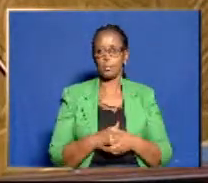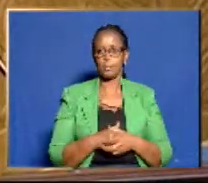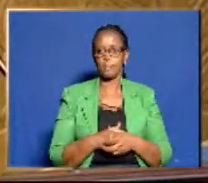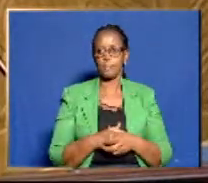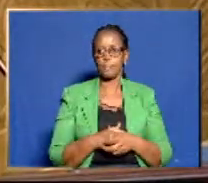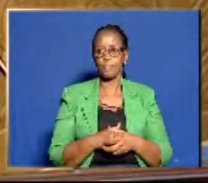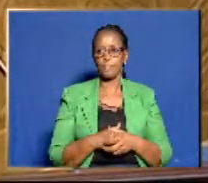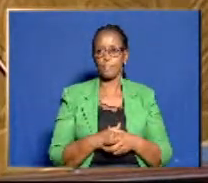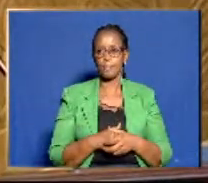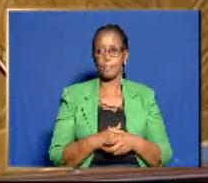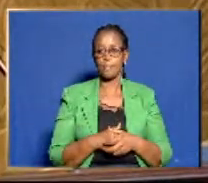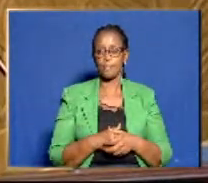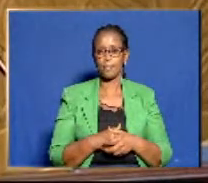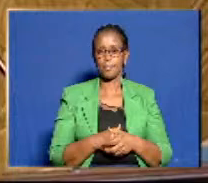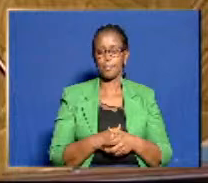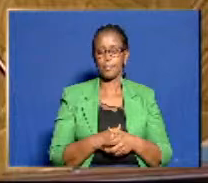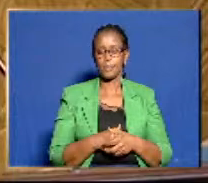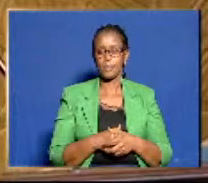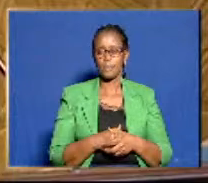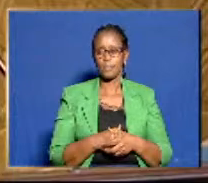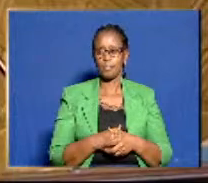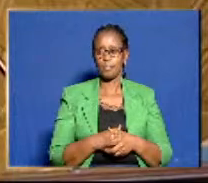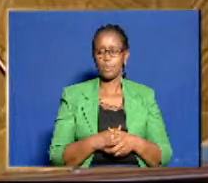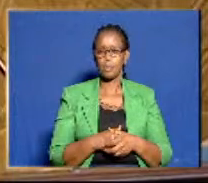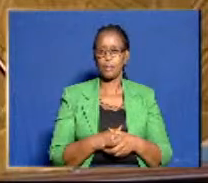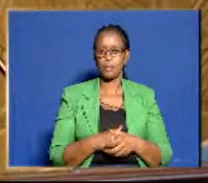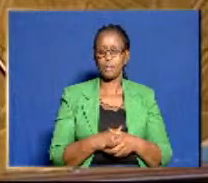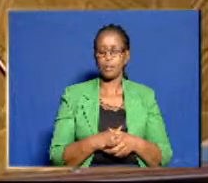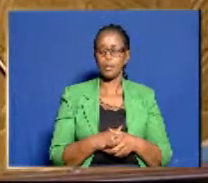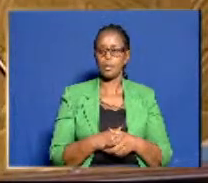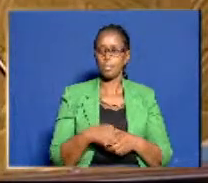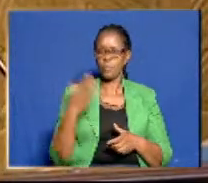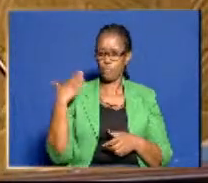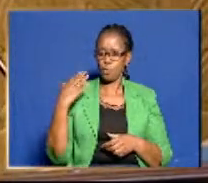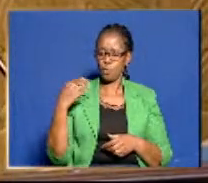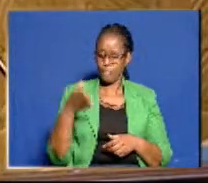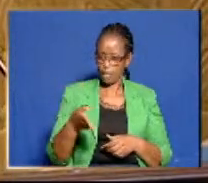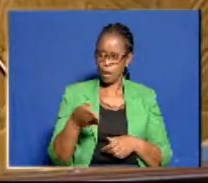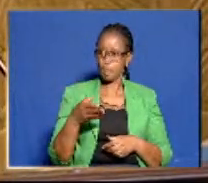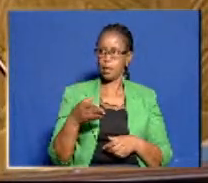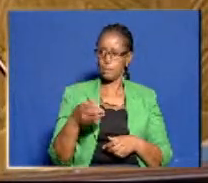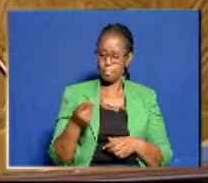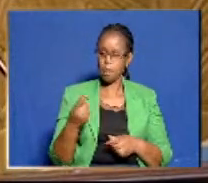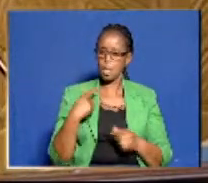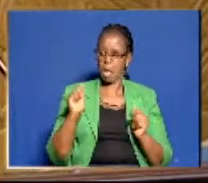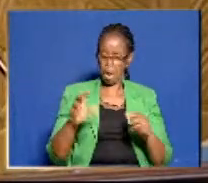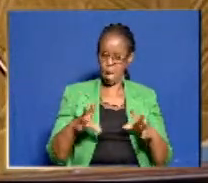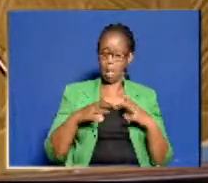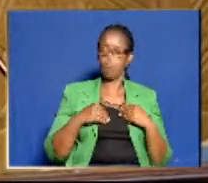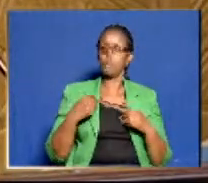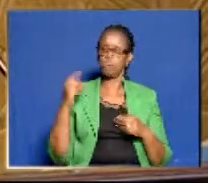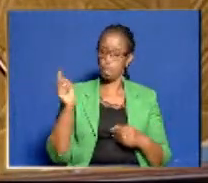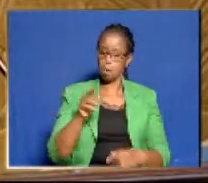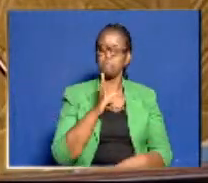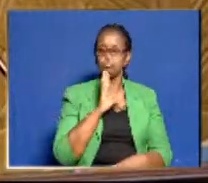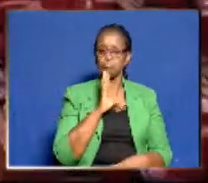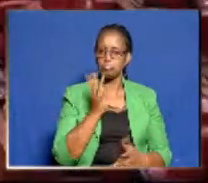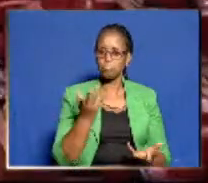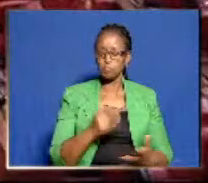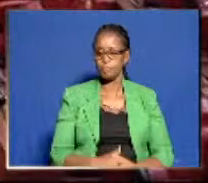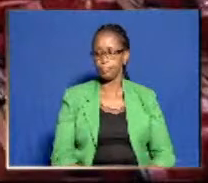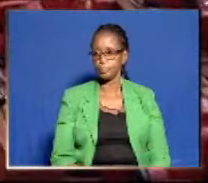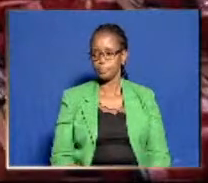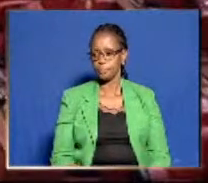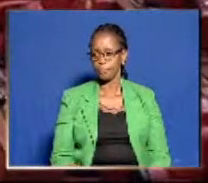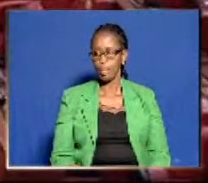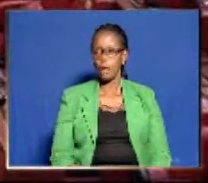and he had not keyed in, I will allow him to have his contribution. Thank you very much, Honorable Speaker. Thank you very